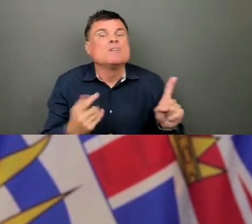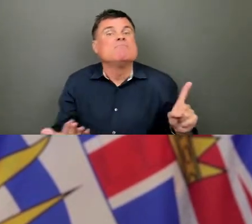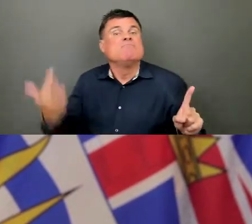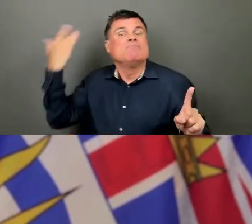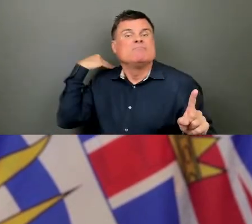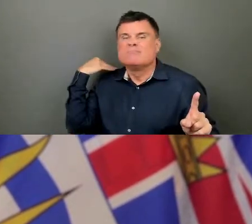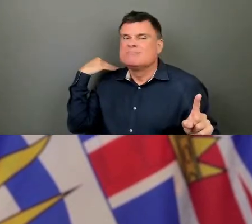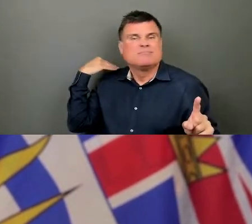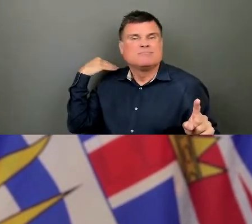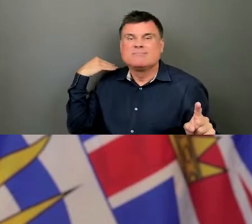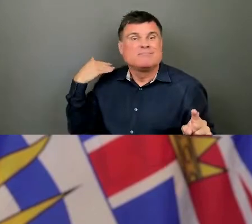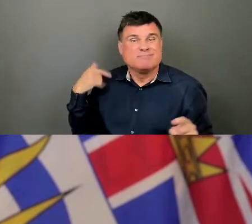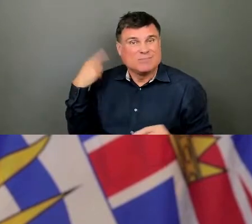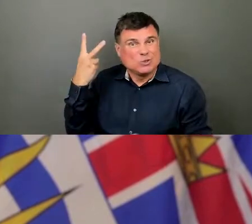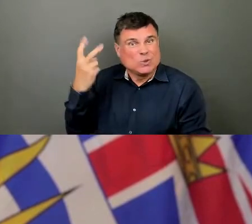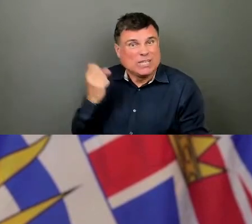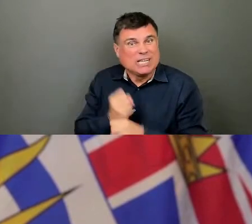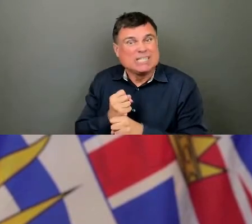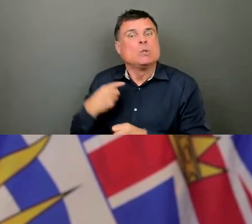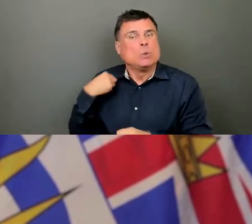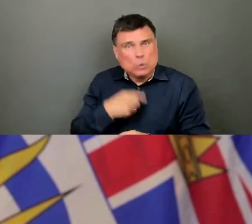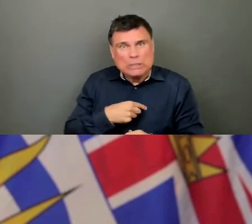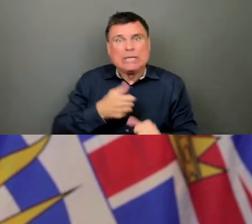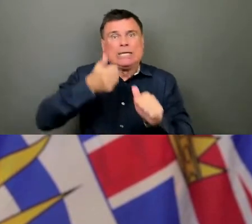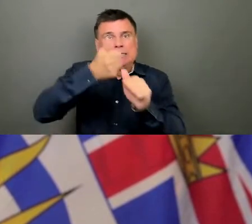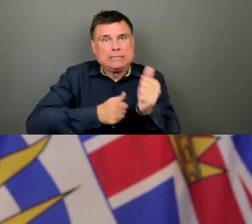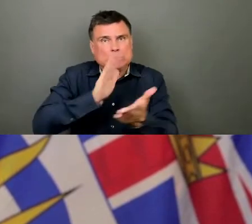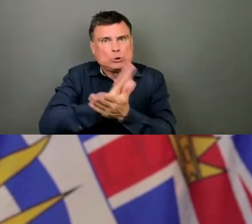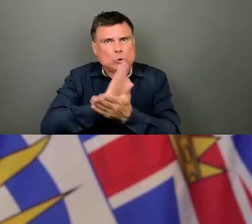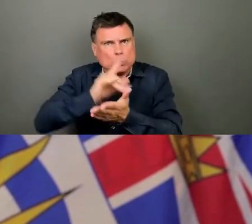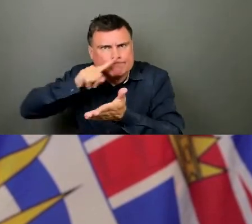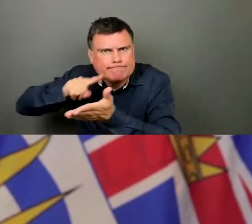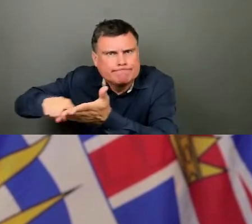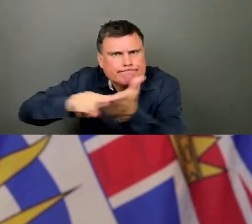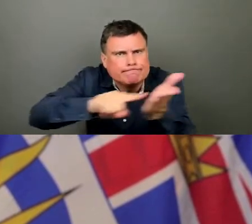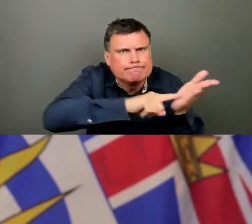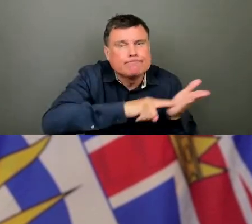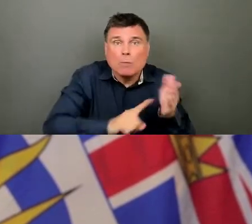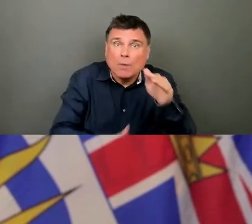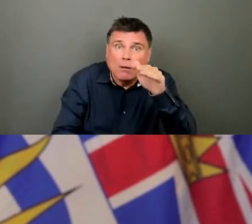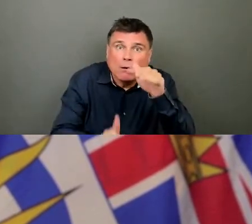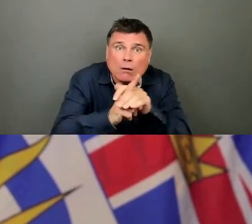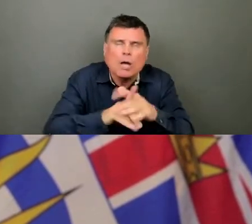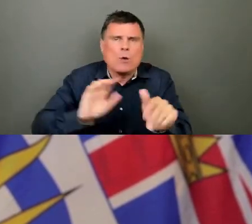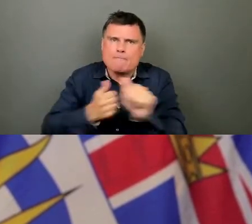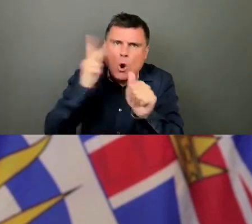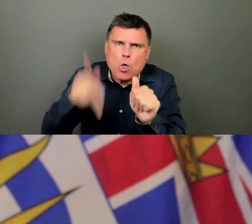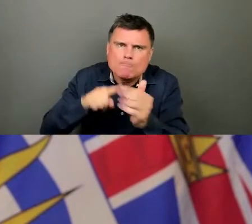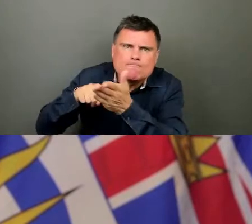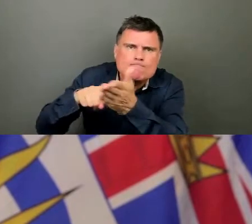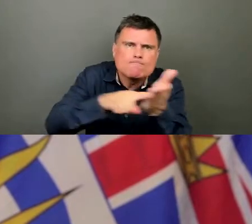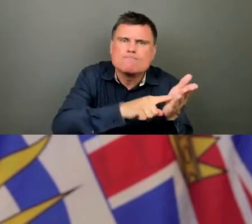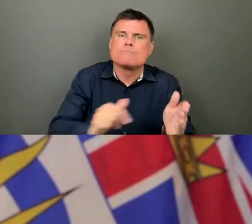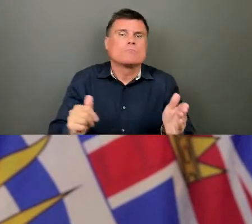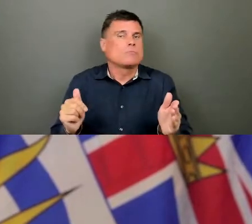past 2 years, to make sure that we can manage every communicable disease, including COVID.